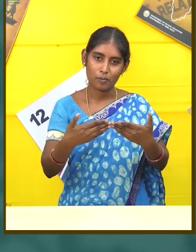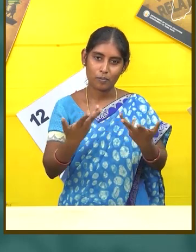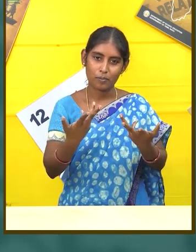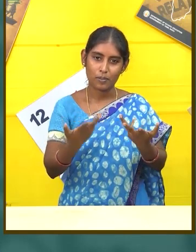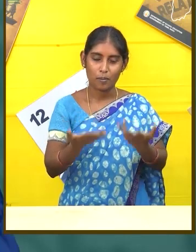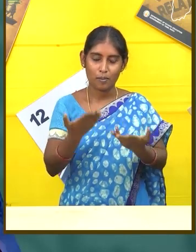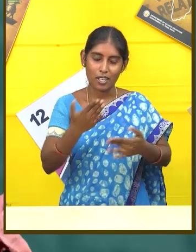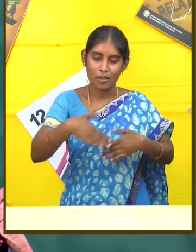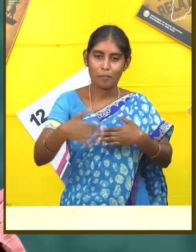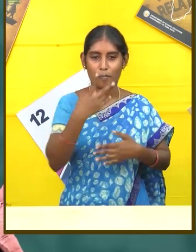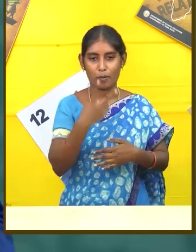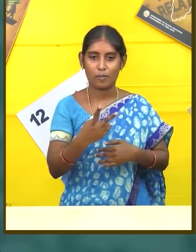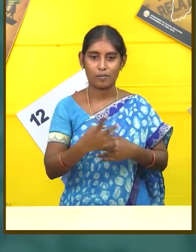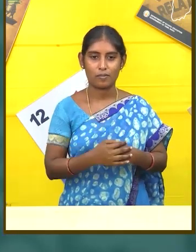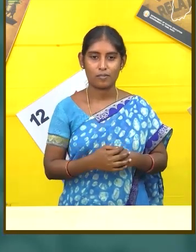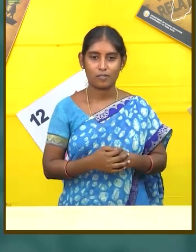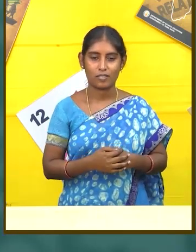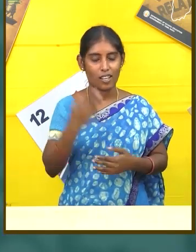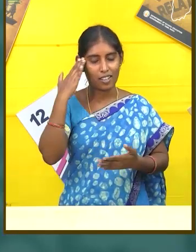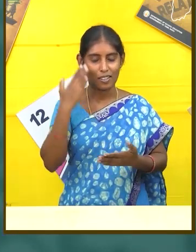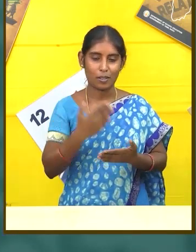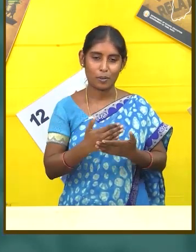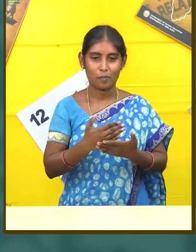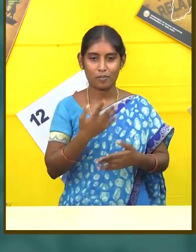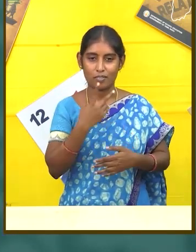are going to see some more problems also.